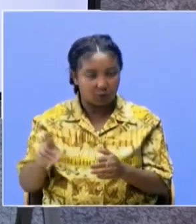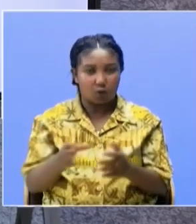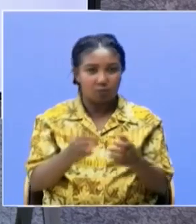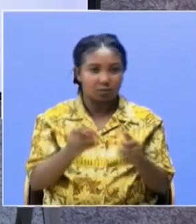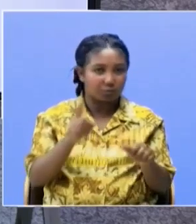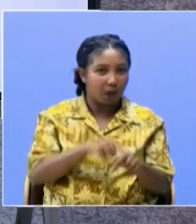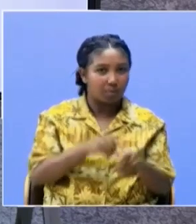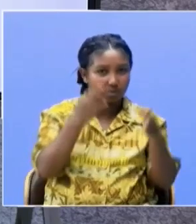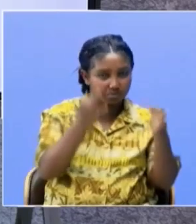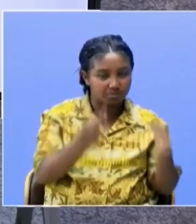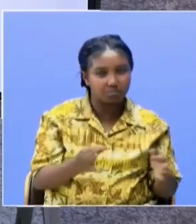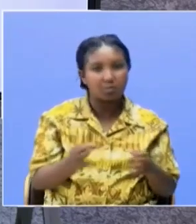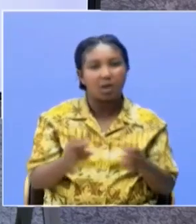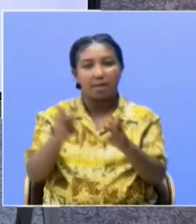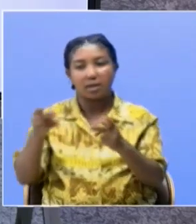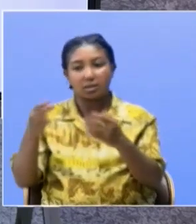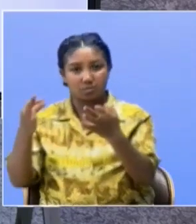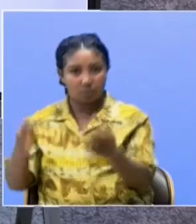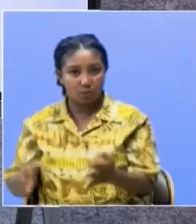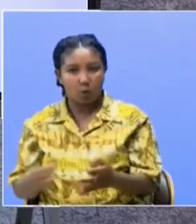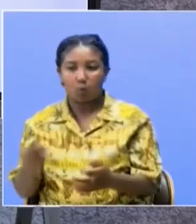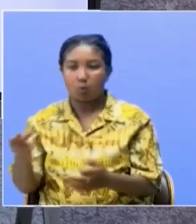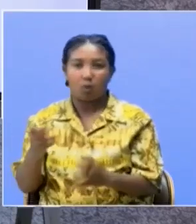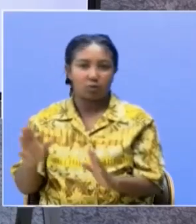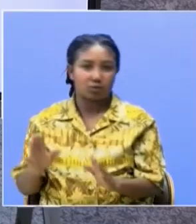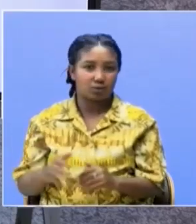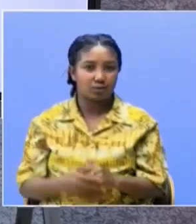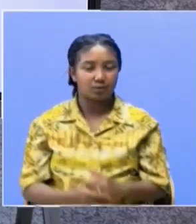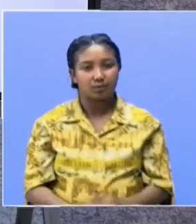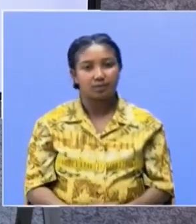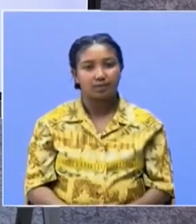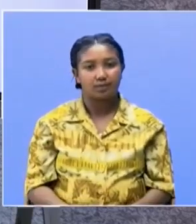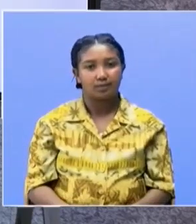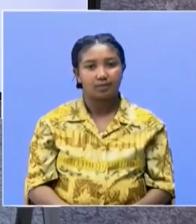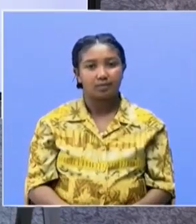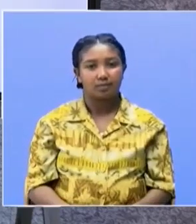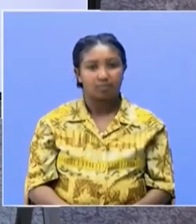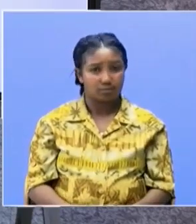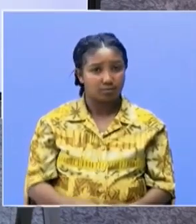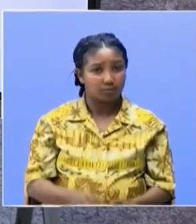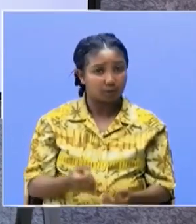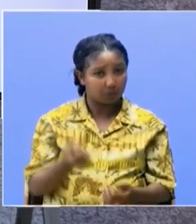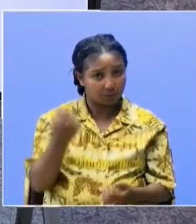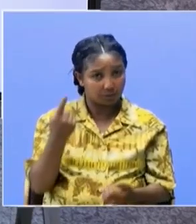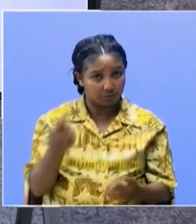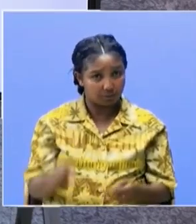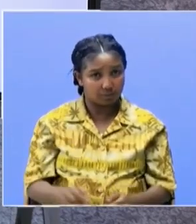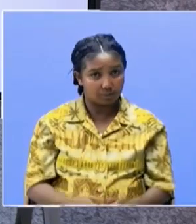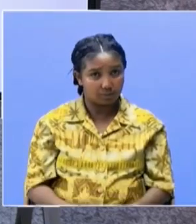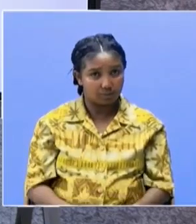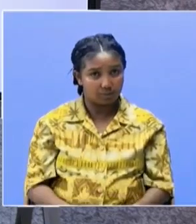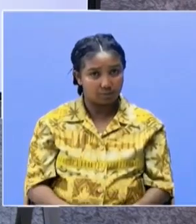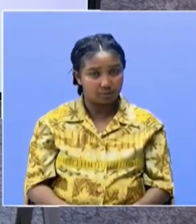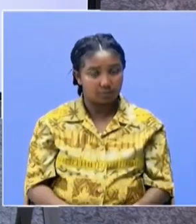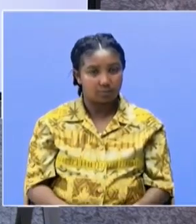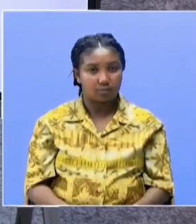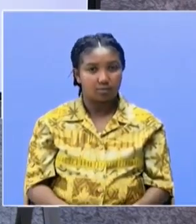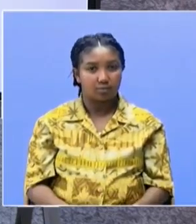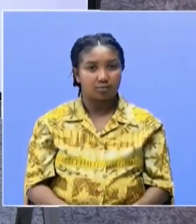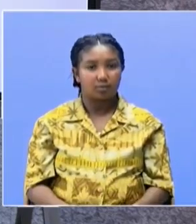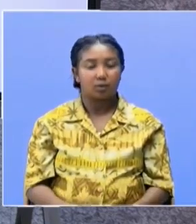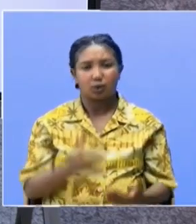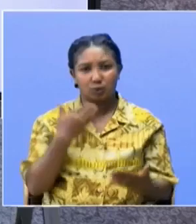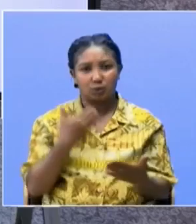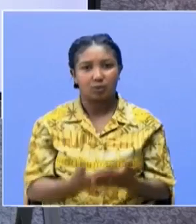fixed by time and place, or one of the two. Have you got what I have said for today?